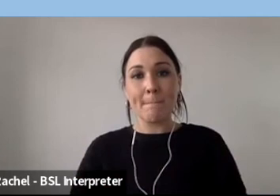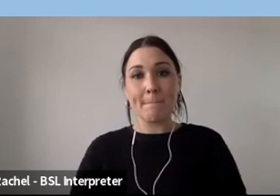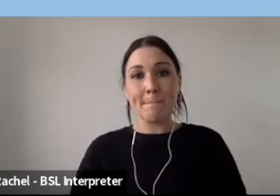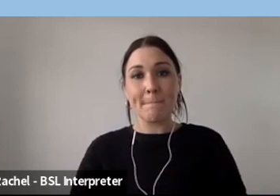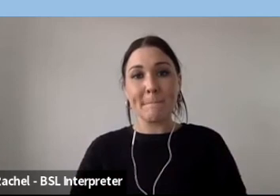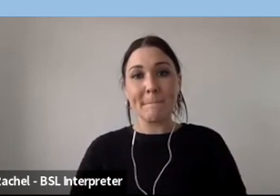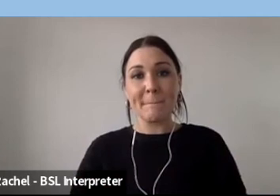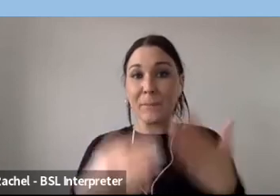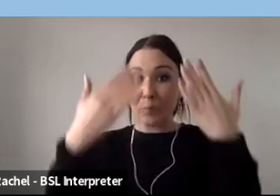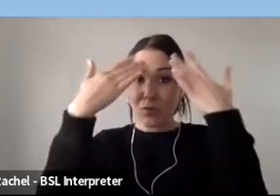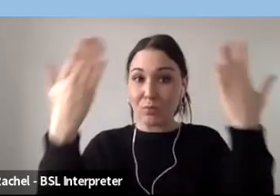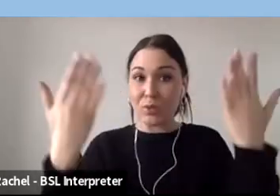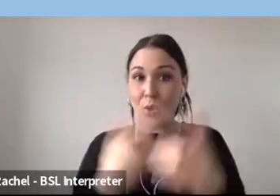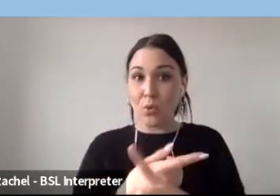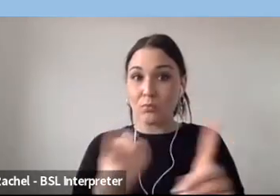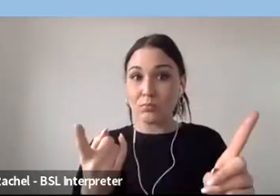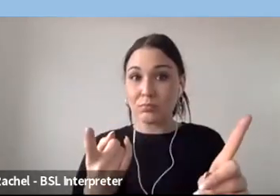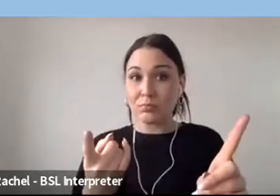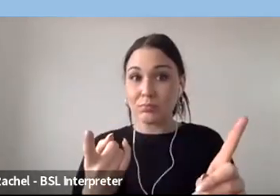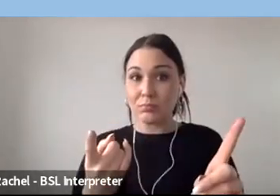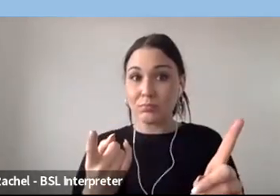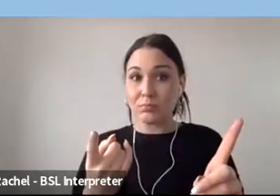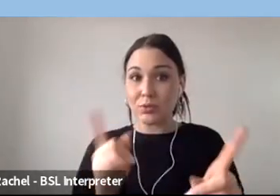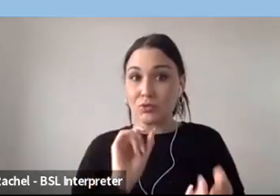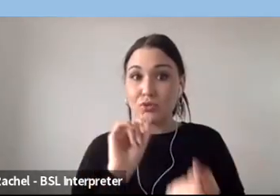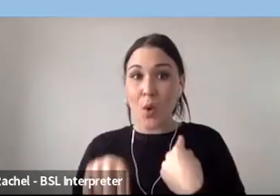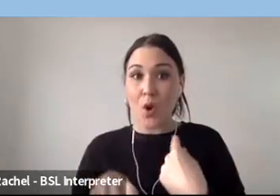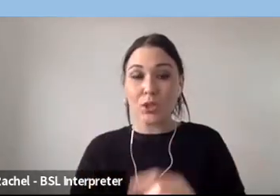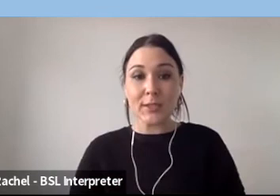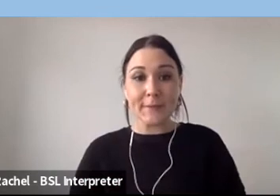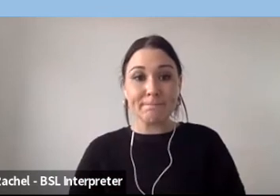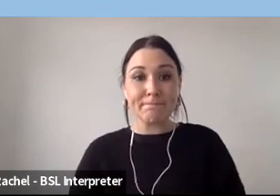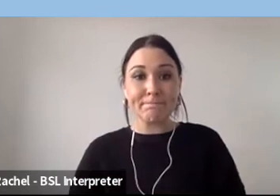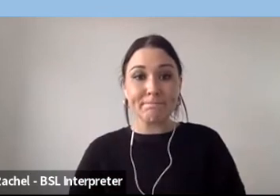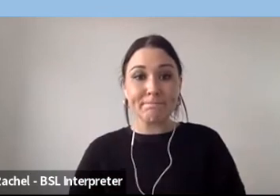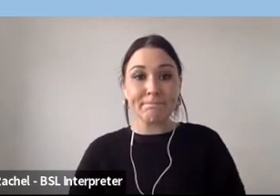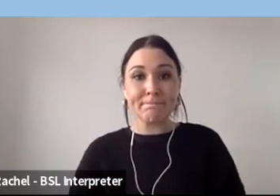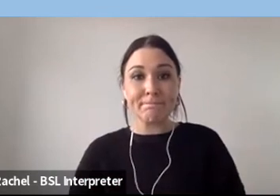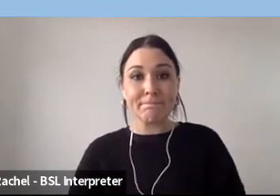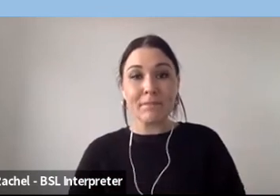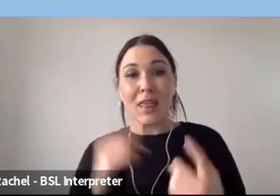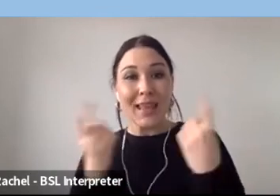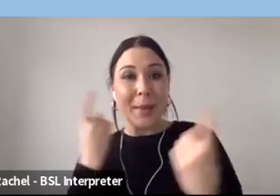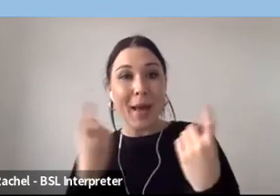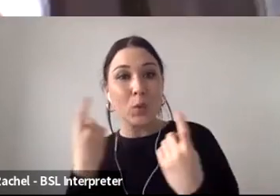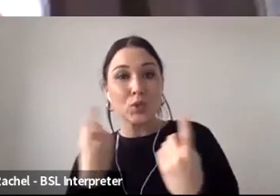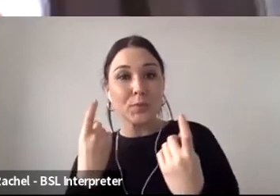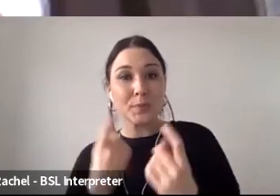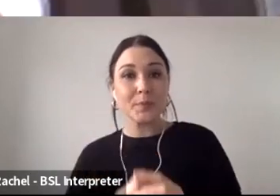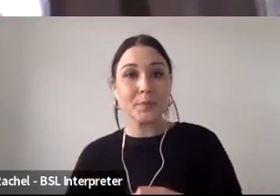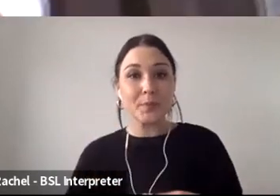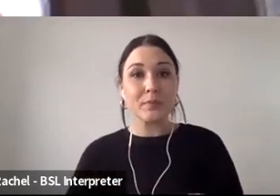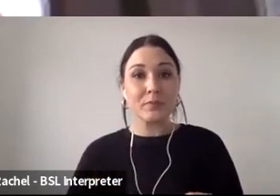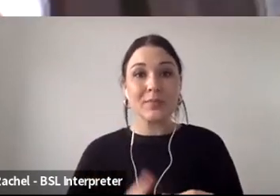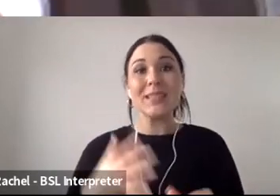I don't know if that's something you feel able to respond to, or if it's something you want to think about. Probably need to